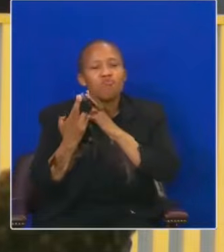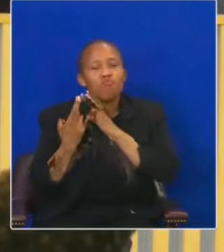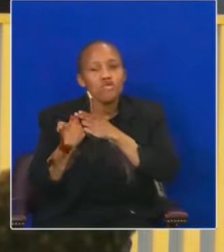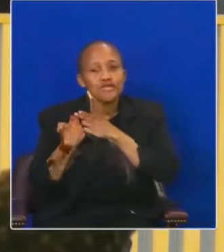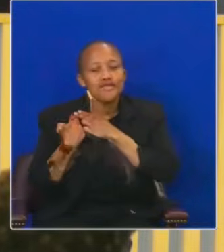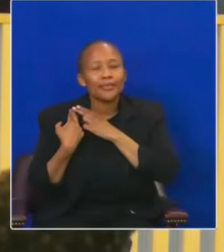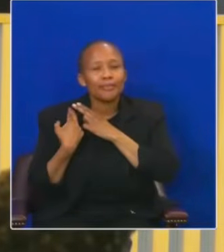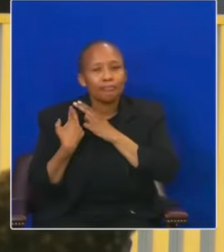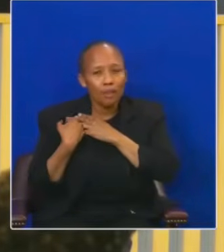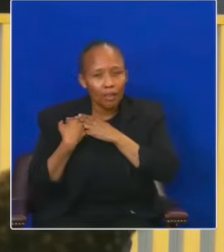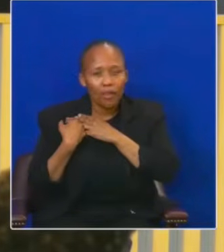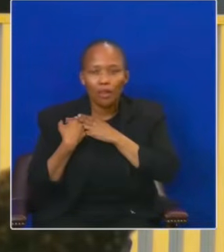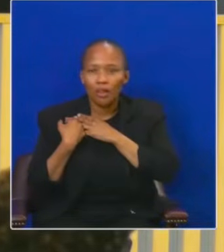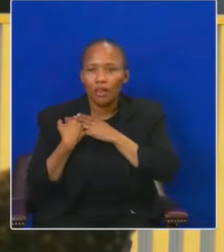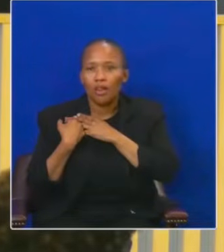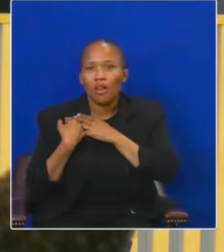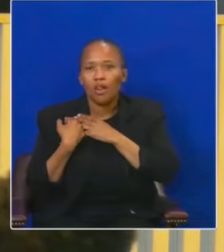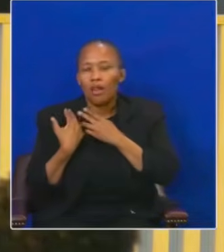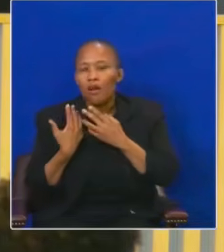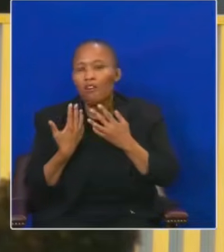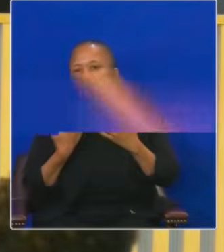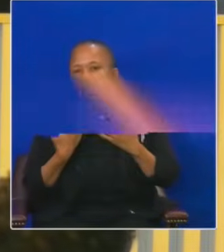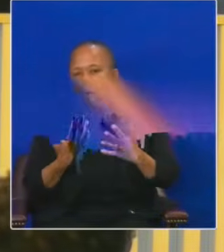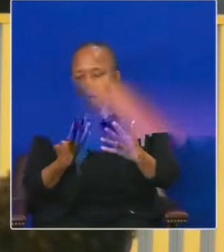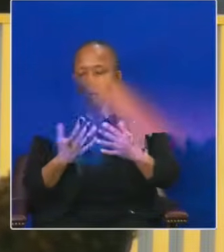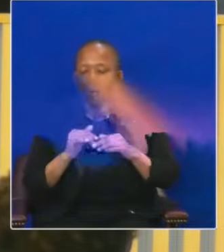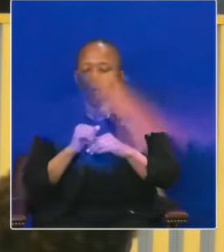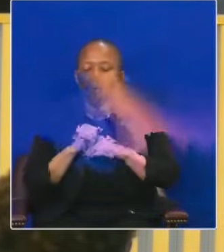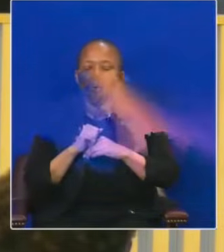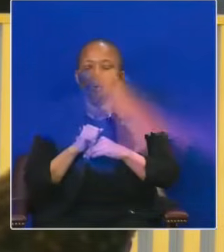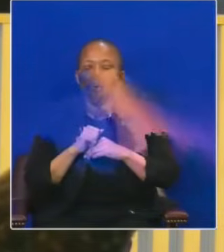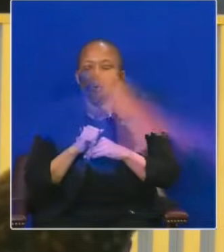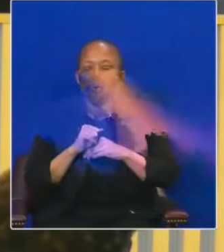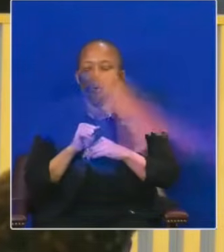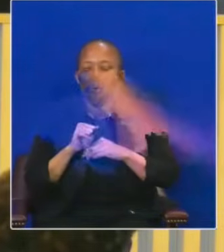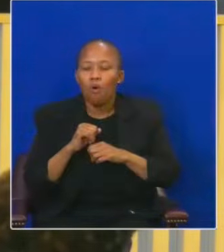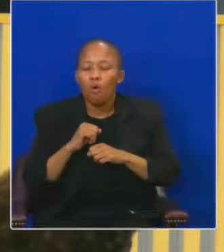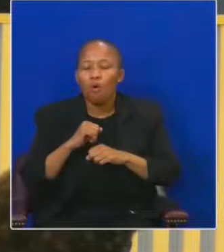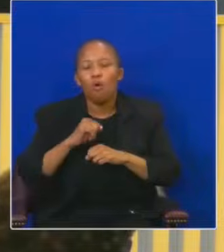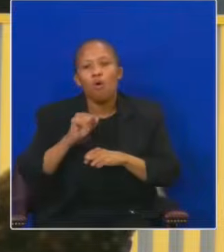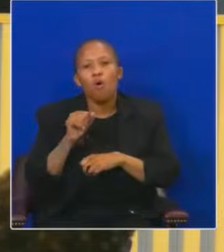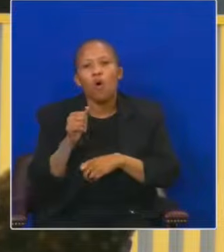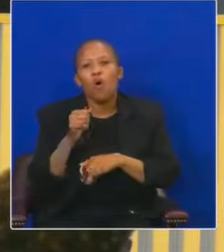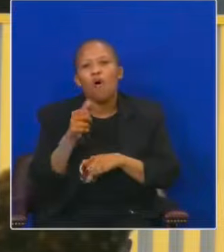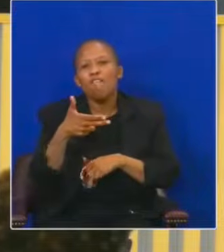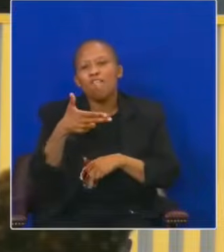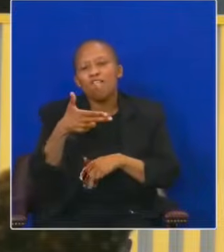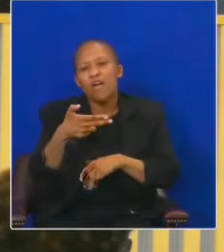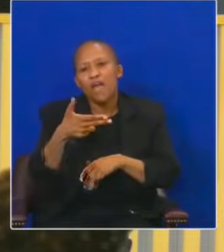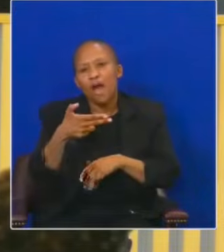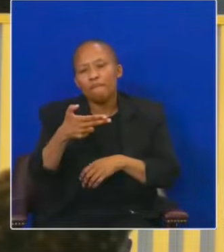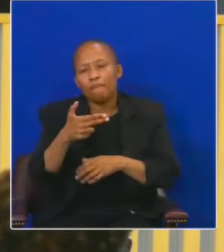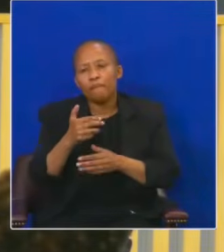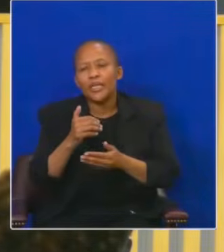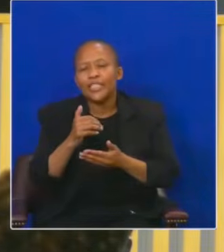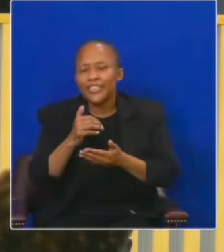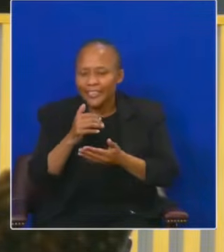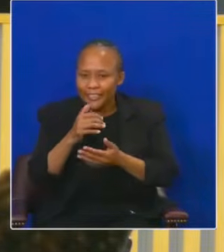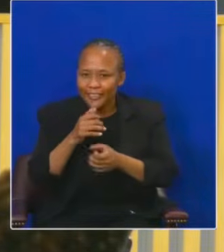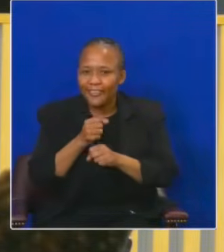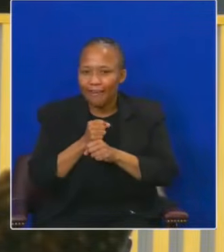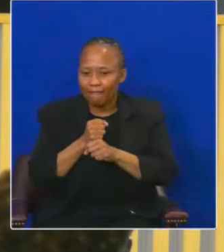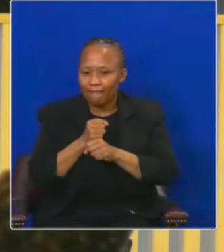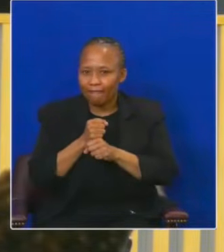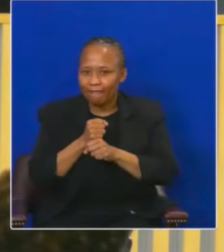the safekeeping or safeguarding of the firearms that belongs to the said